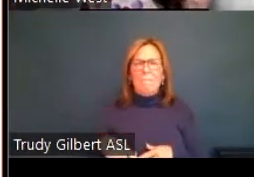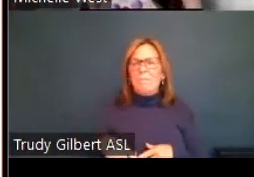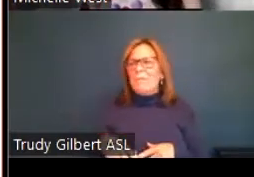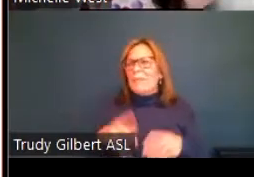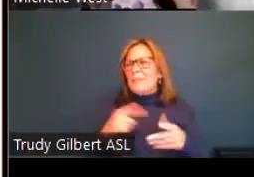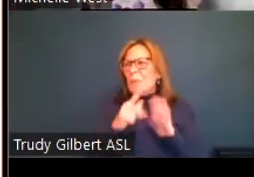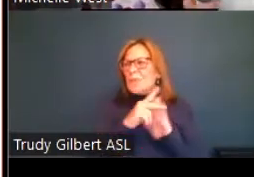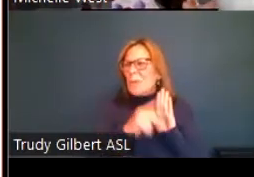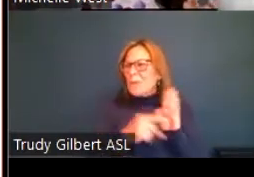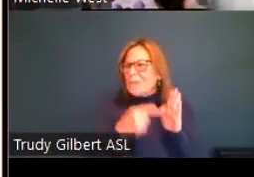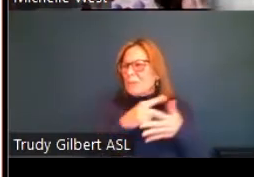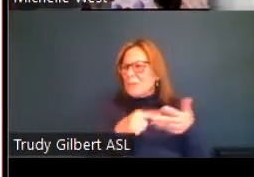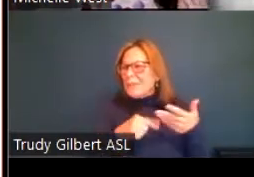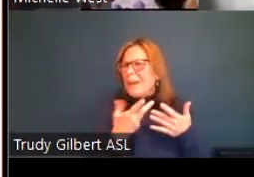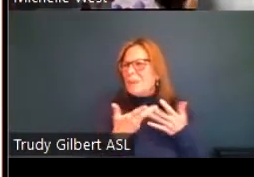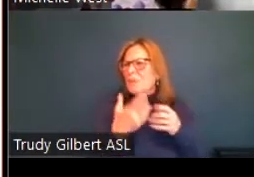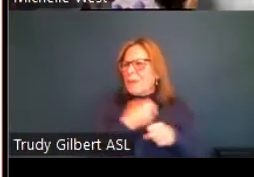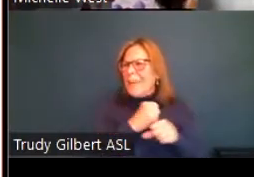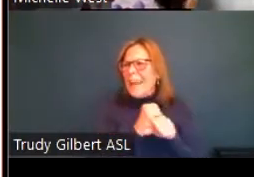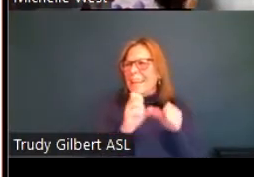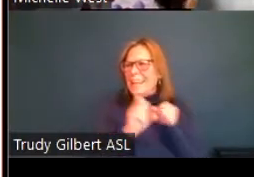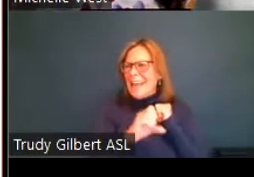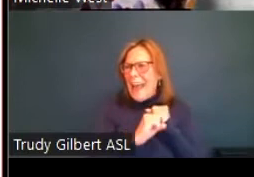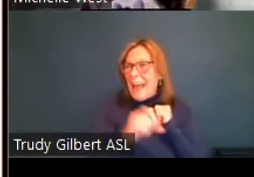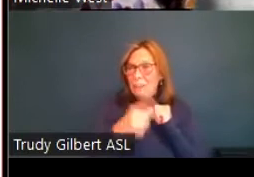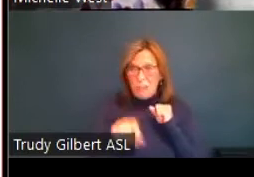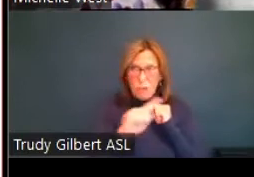on creating an ad so you know what's effective. Now,